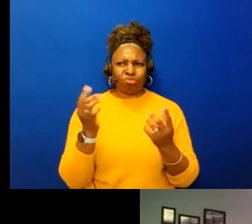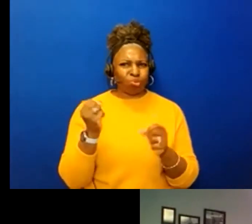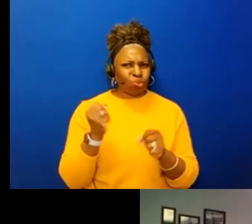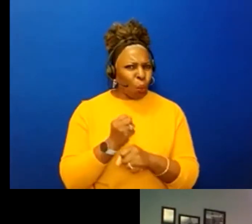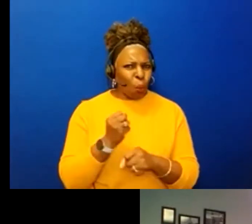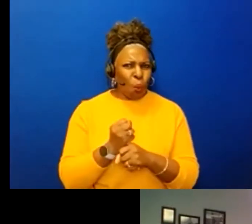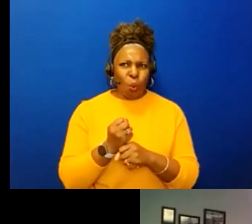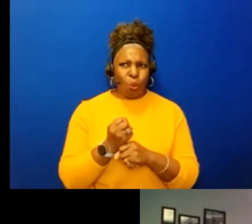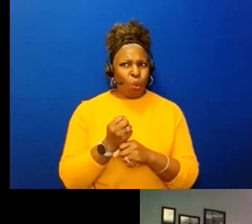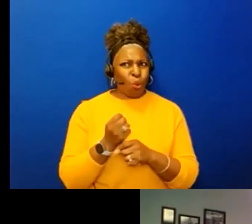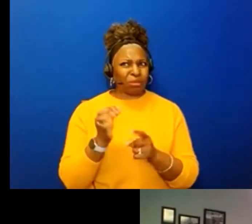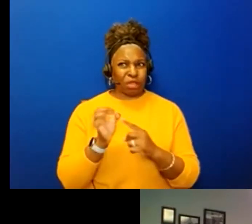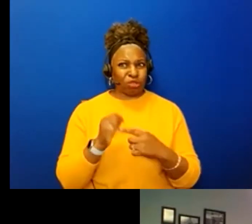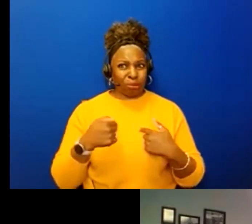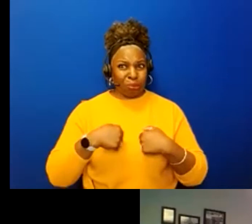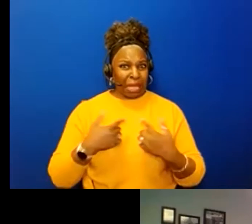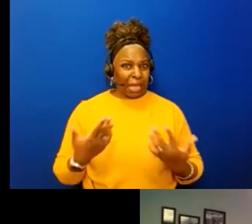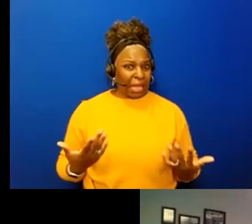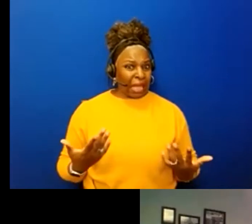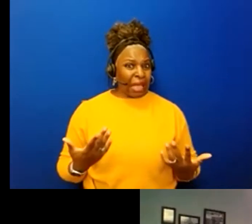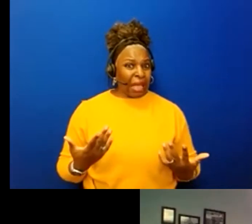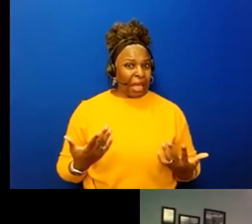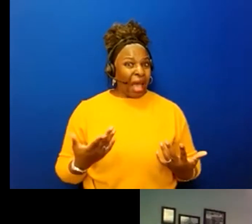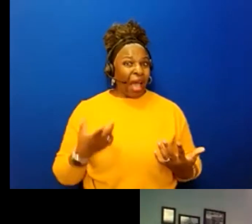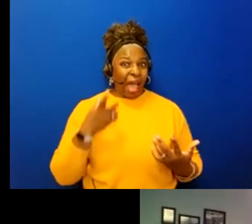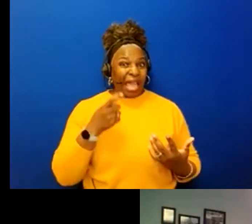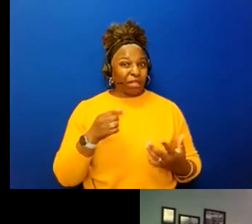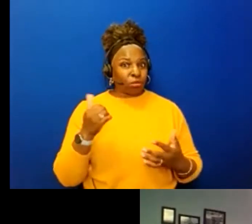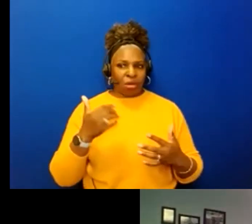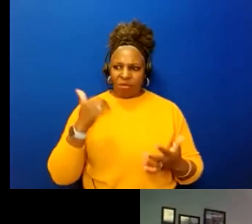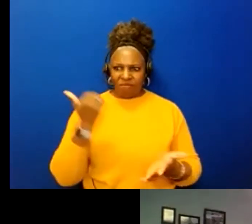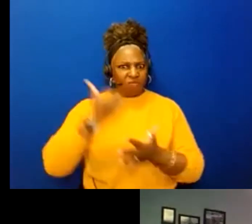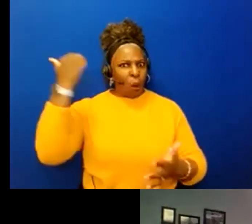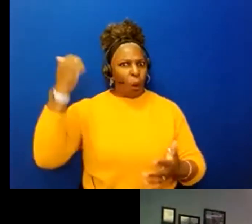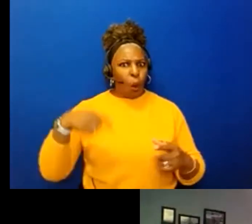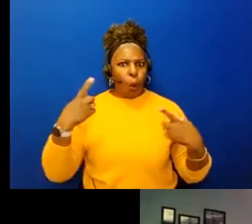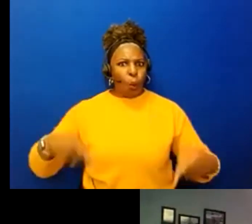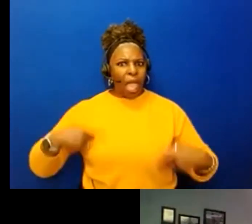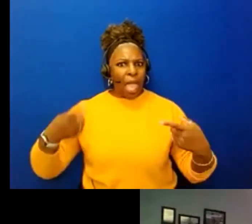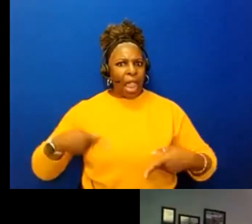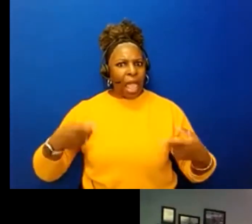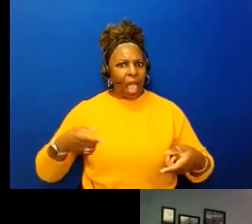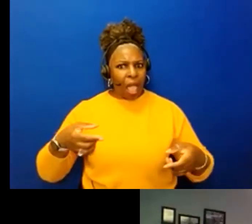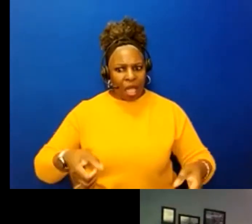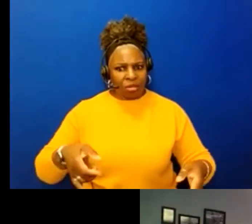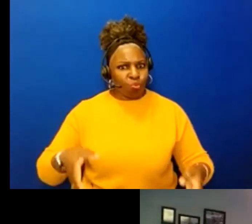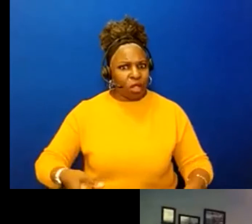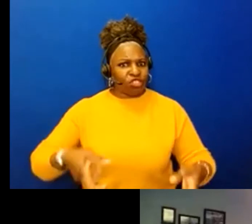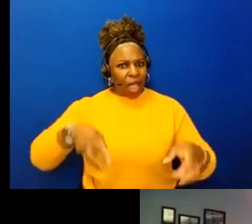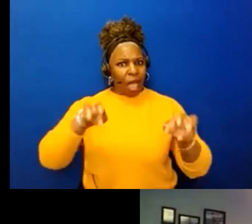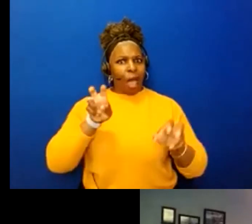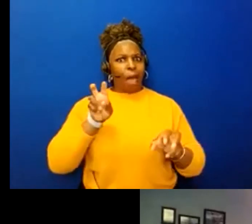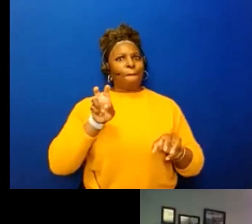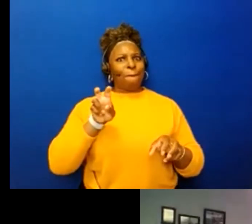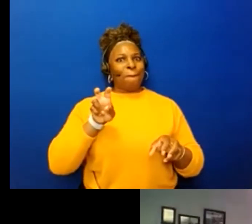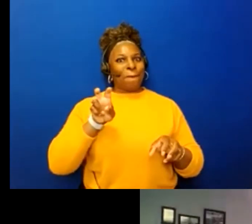me, apart from the fact I can do an incredible wheelie. If I was seeing you all face to face, I would show you my incredible wheelie. That's special. I don't think there's